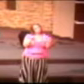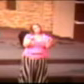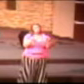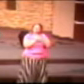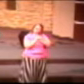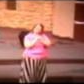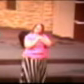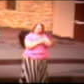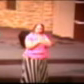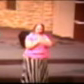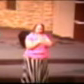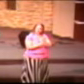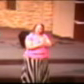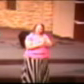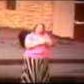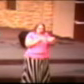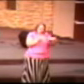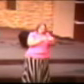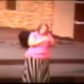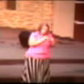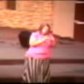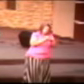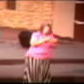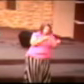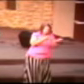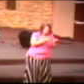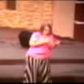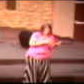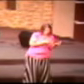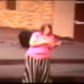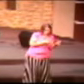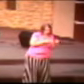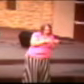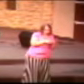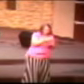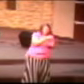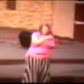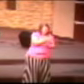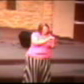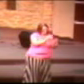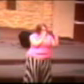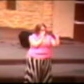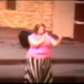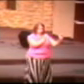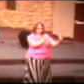modeling the small group ministry as he ministered.